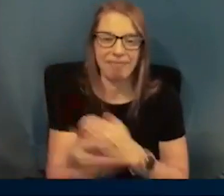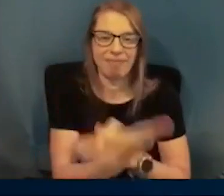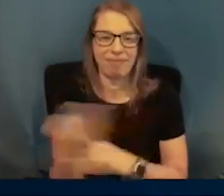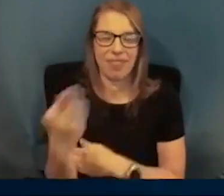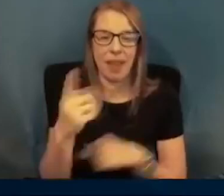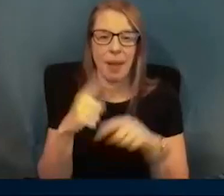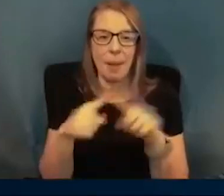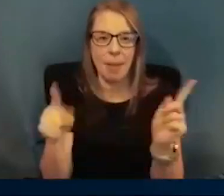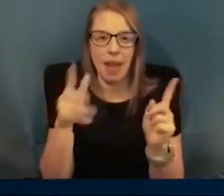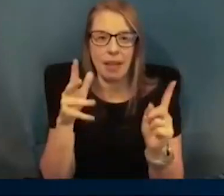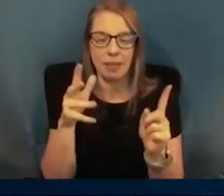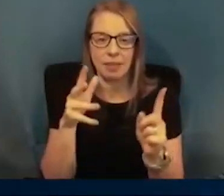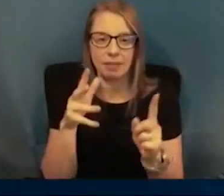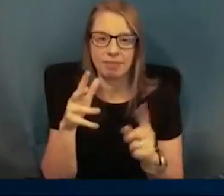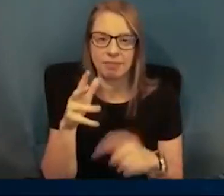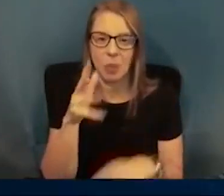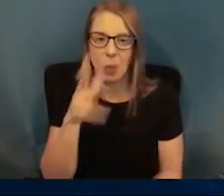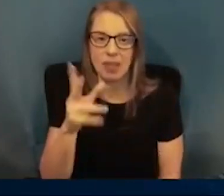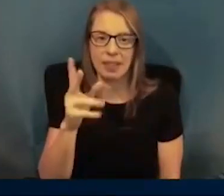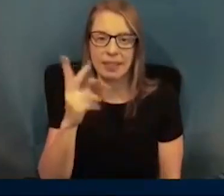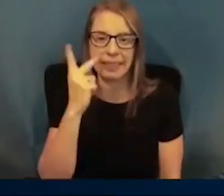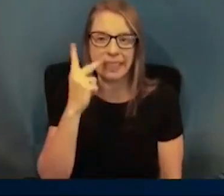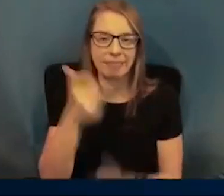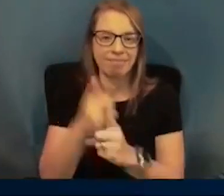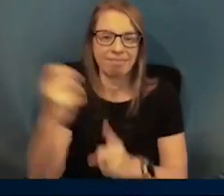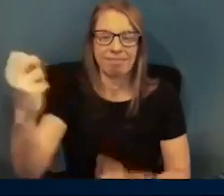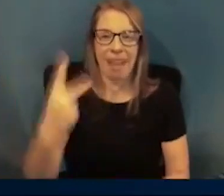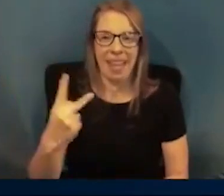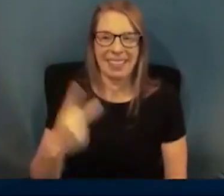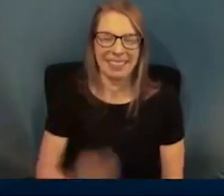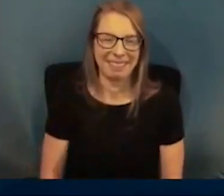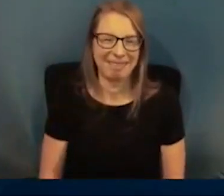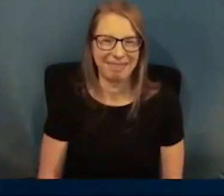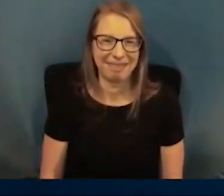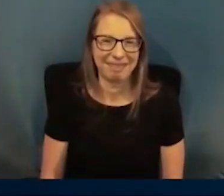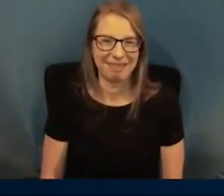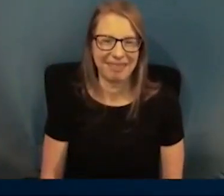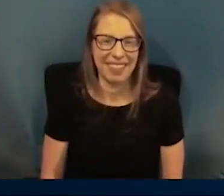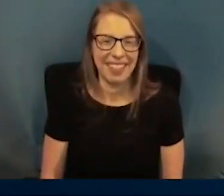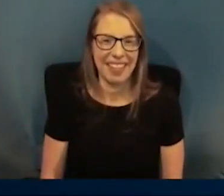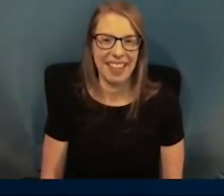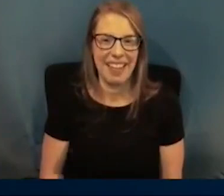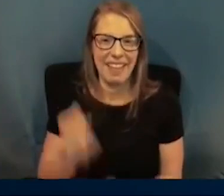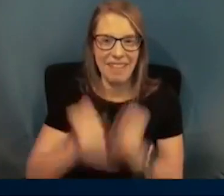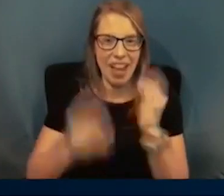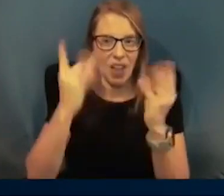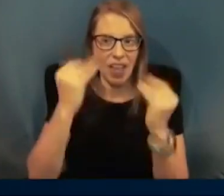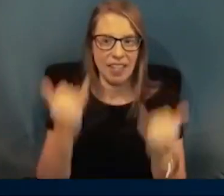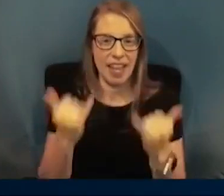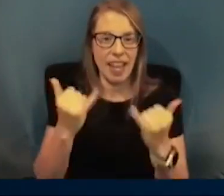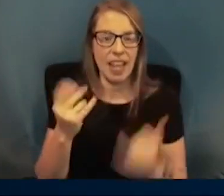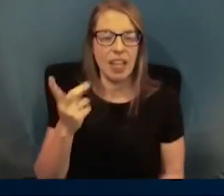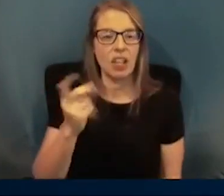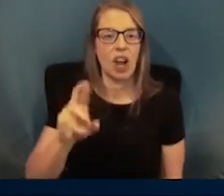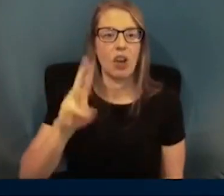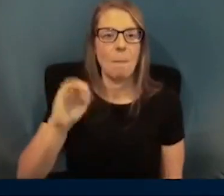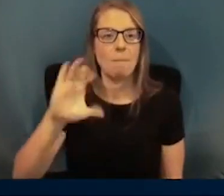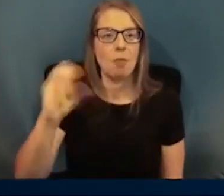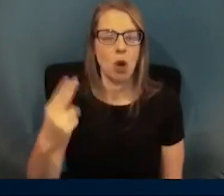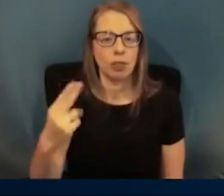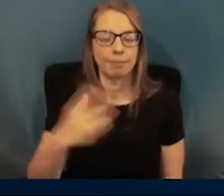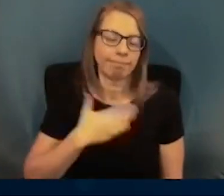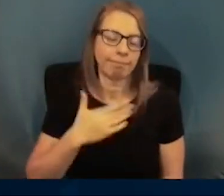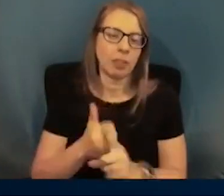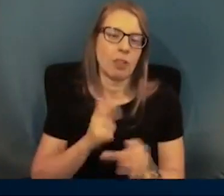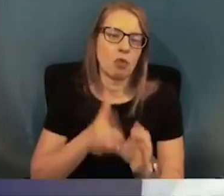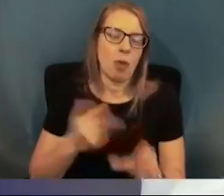down pretty well. I know you will. Okay. All right. Sounds good. All right. Let's get to our final thoughts today. Dr. Morsch, again, so glad you were with us. What do you want us all to